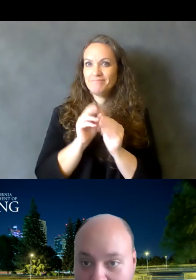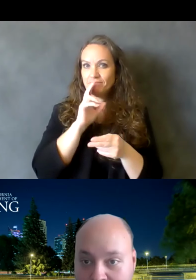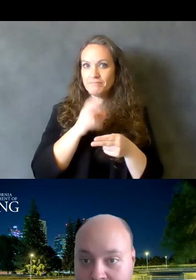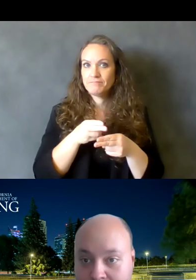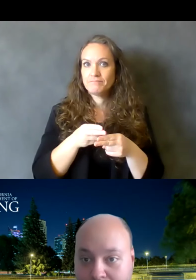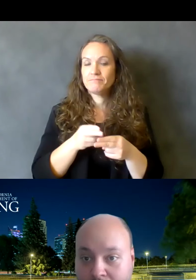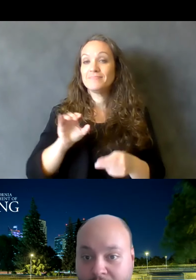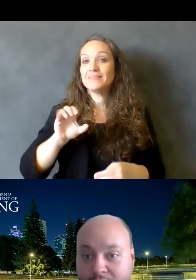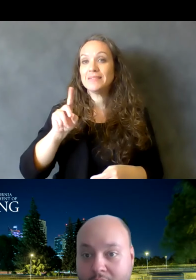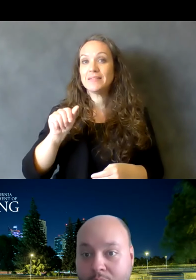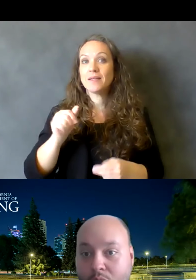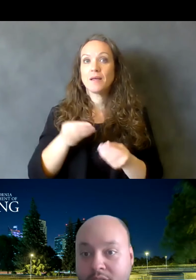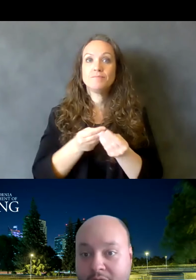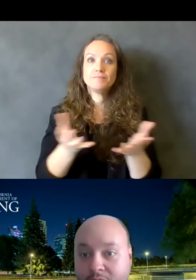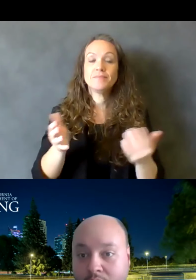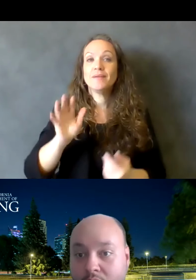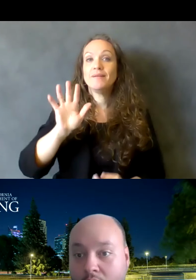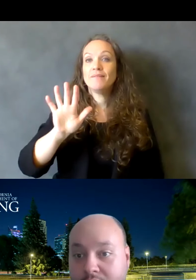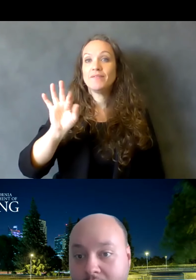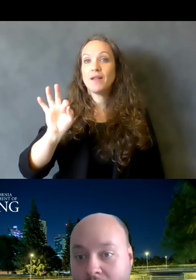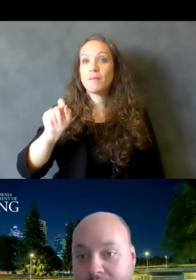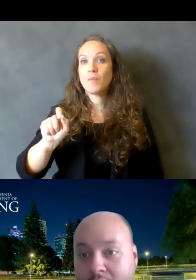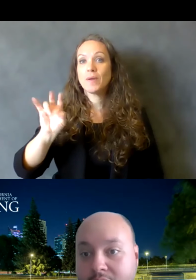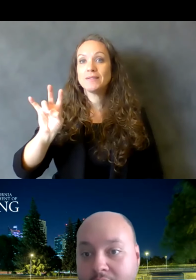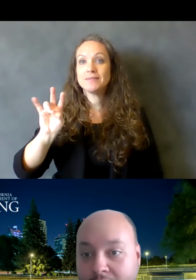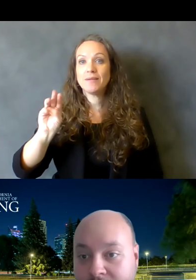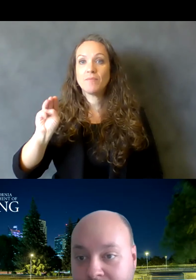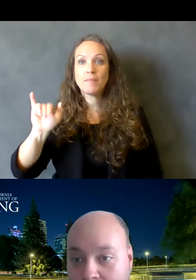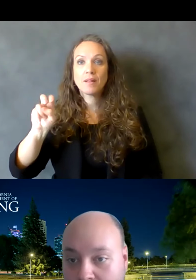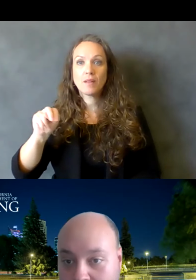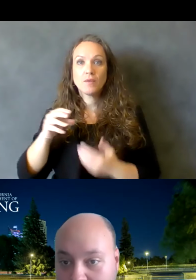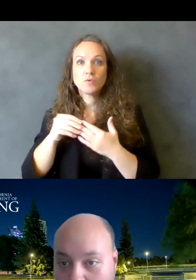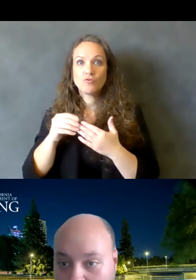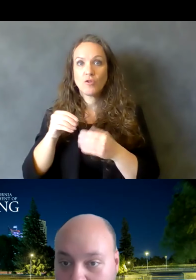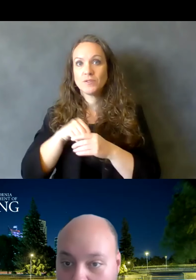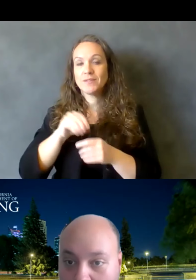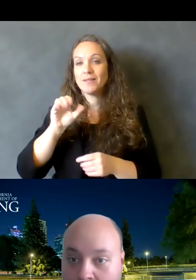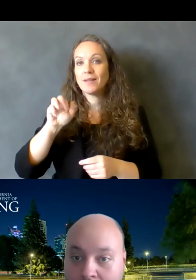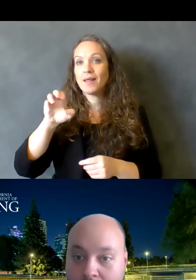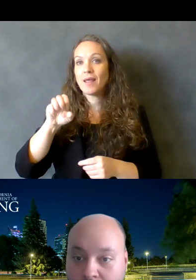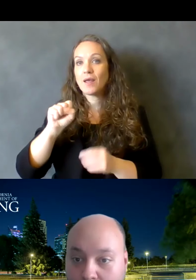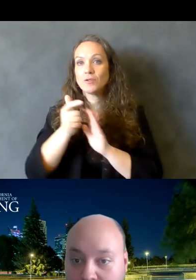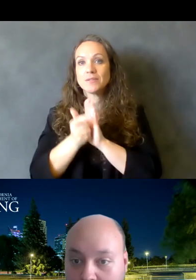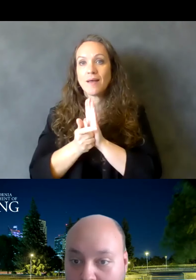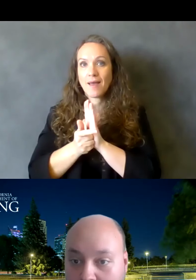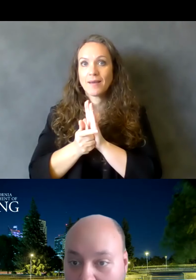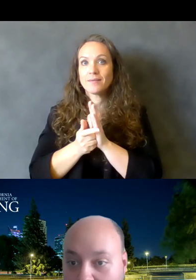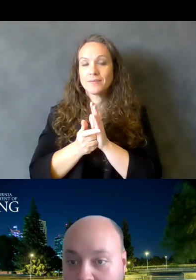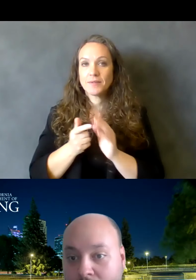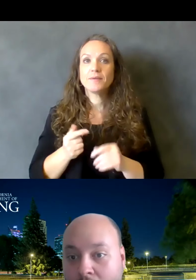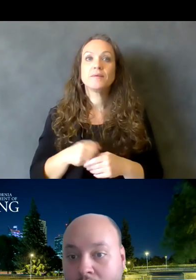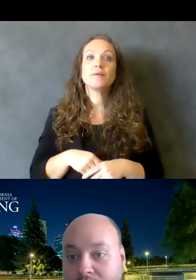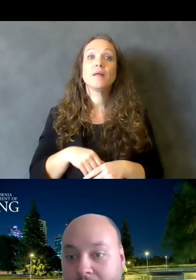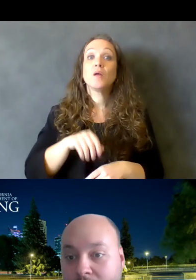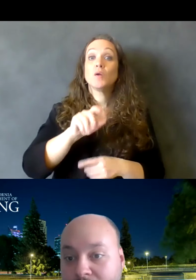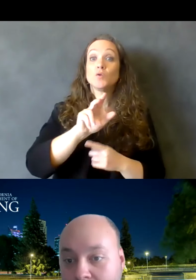CDA has distributed $59.7 million in CARES Act effective March 2020 and $23.8